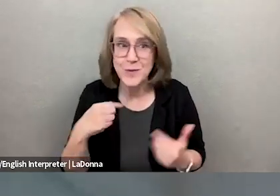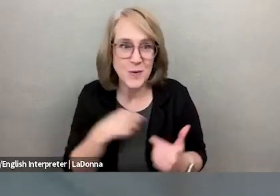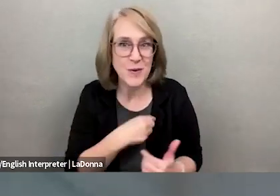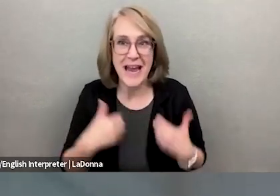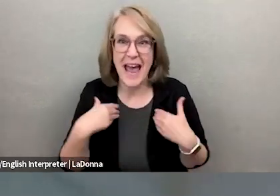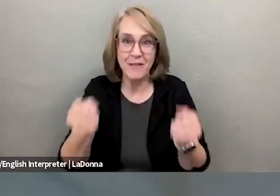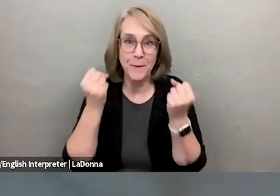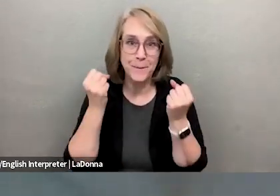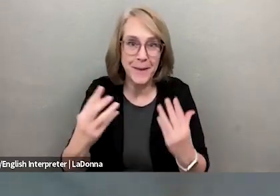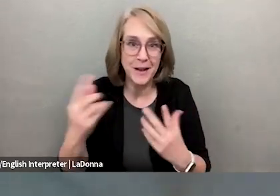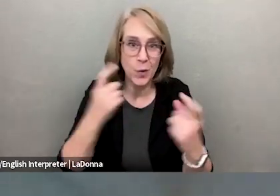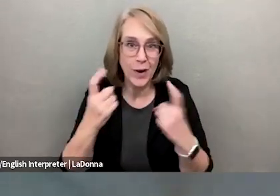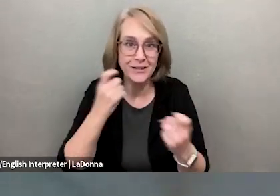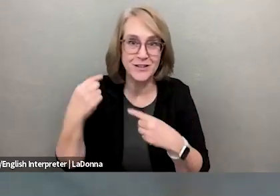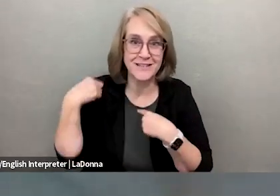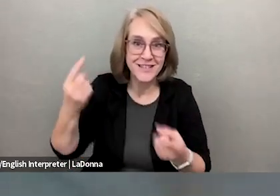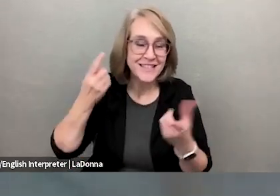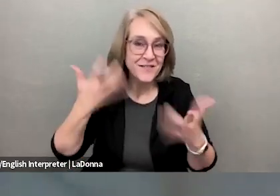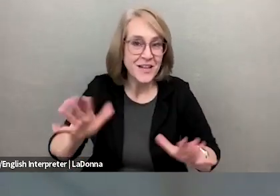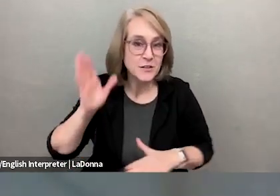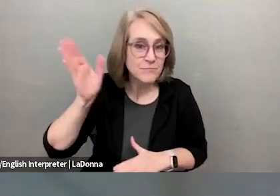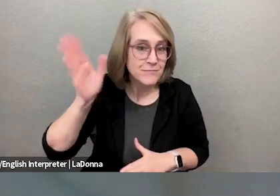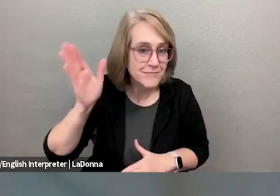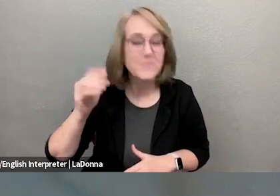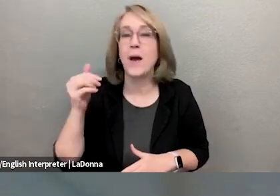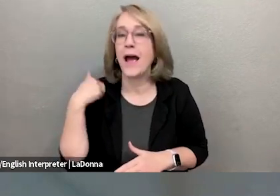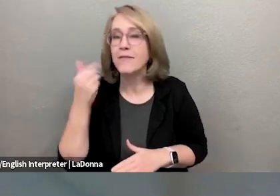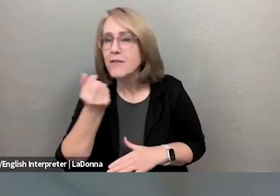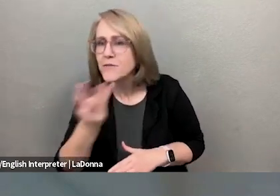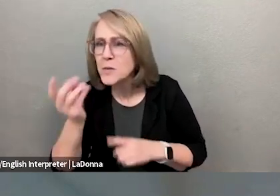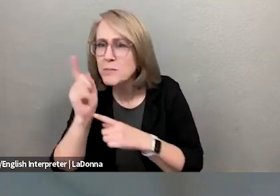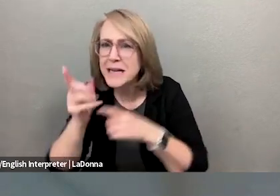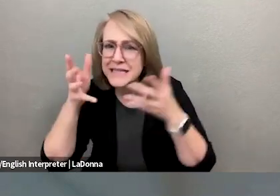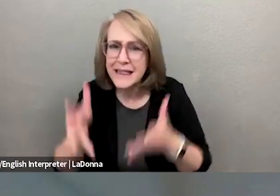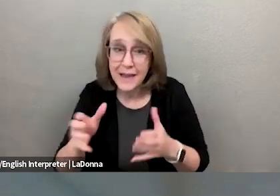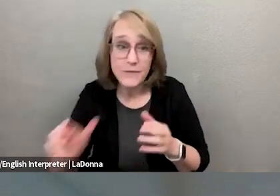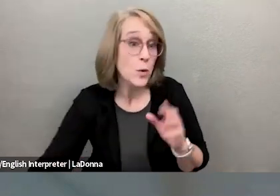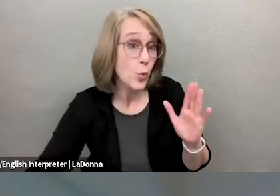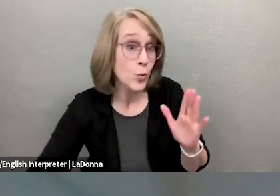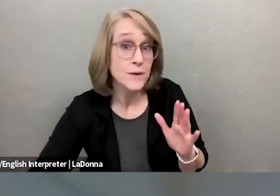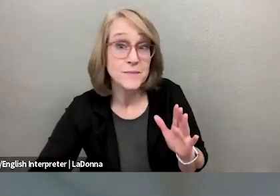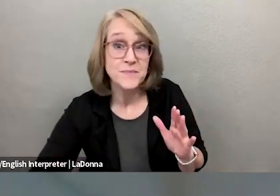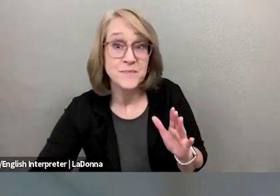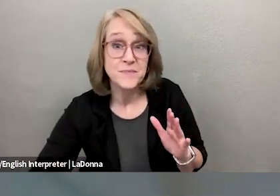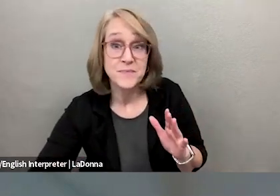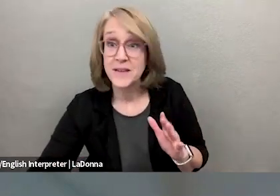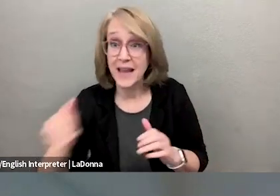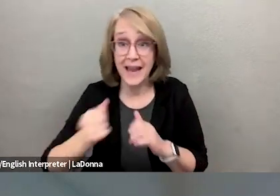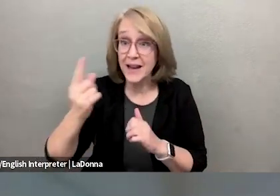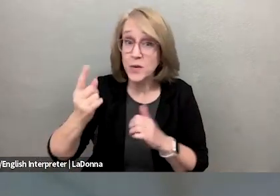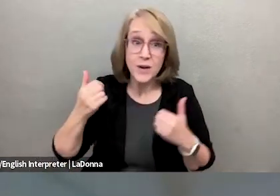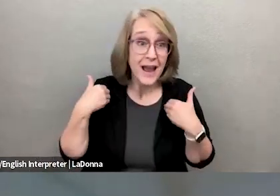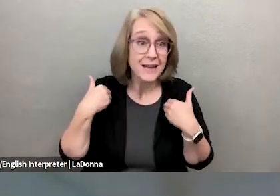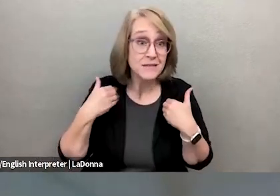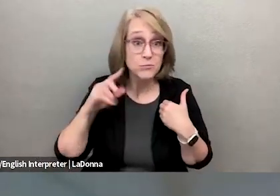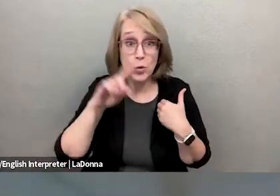after such wonderful presentations. We've got a few minutes, I believe. So if anybody has a question, if you'd like to raise